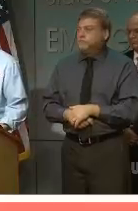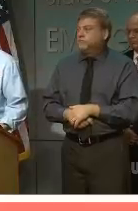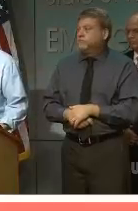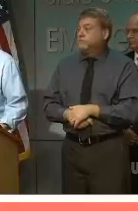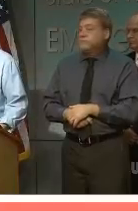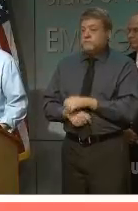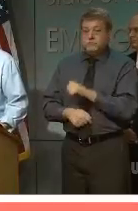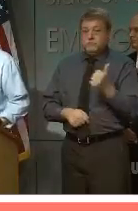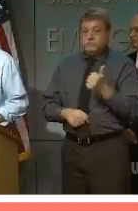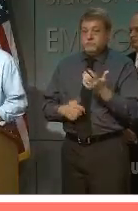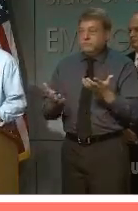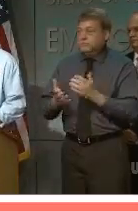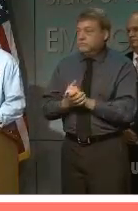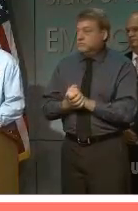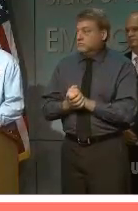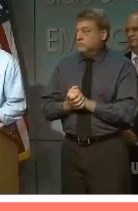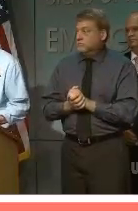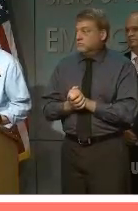Other questions?